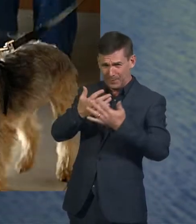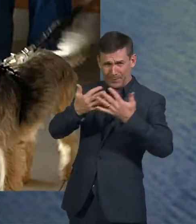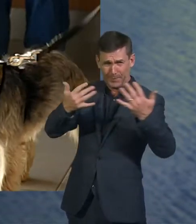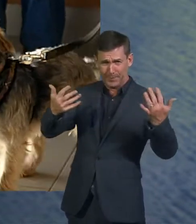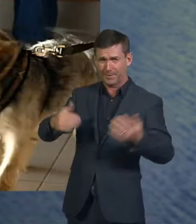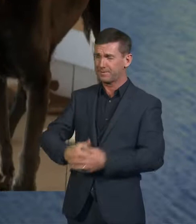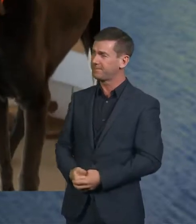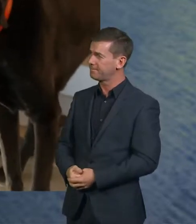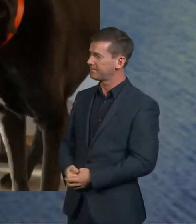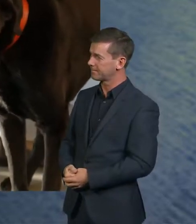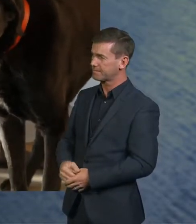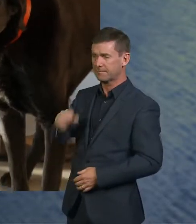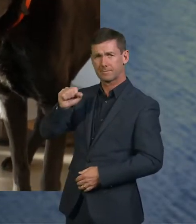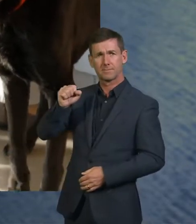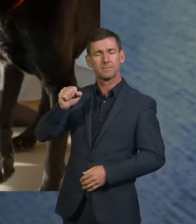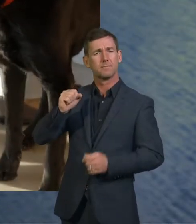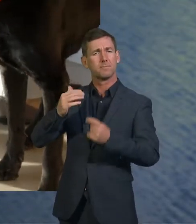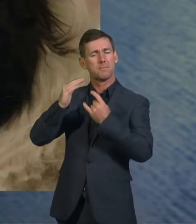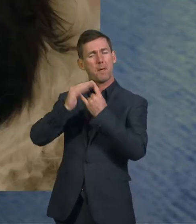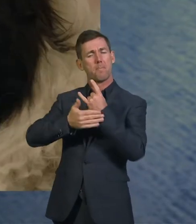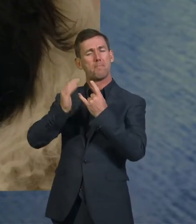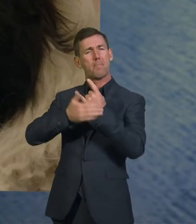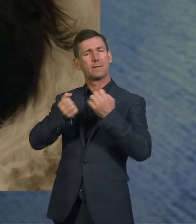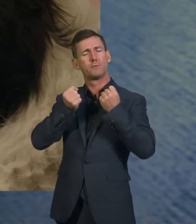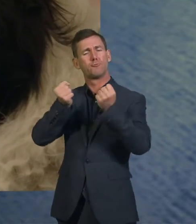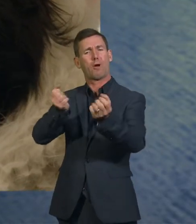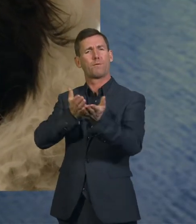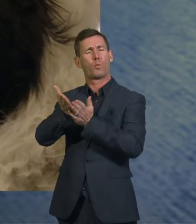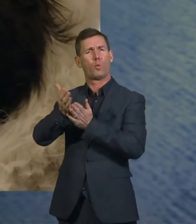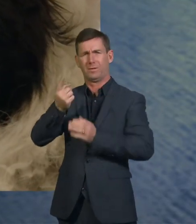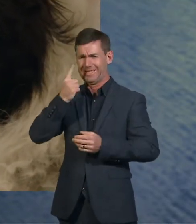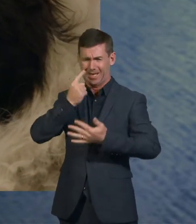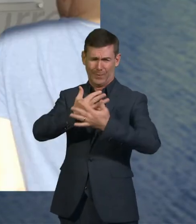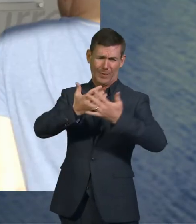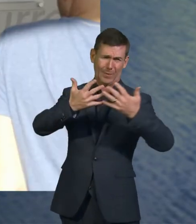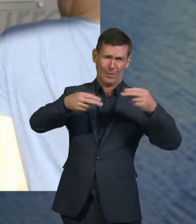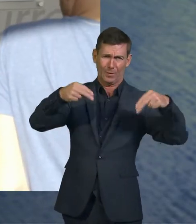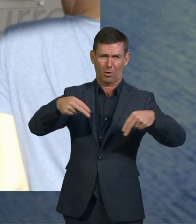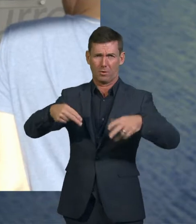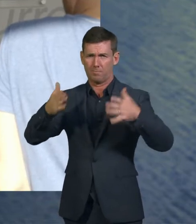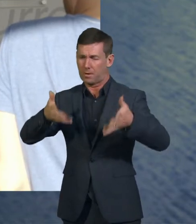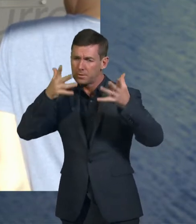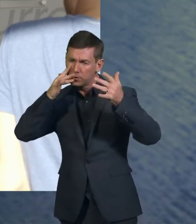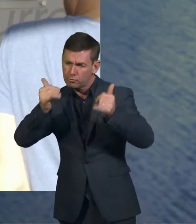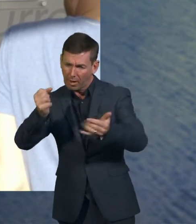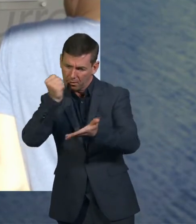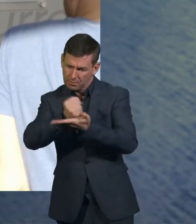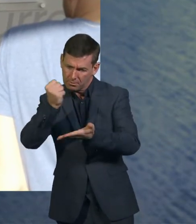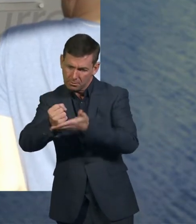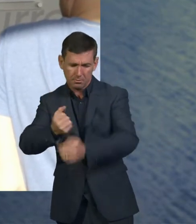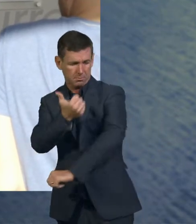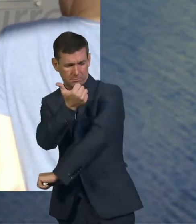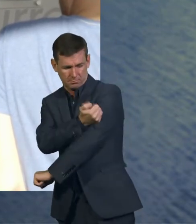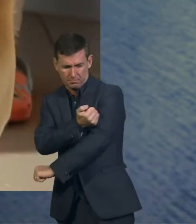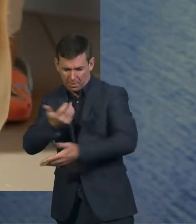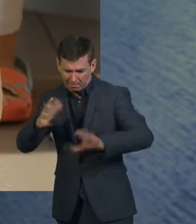At the Calais Pet drive-thru, there's a four-legged frenzy of vaccination and pet passport checks. Rabbit's vaccination is OK.